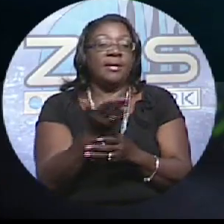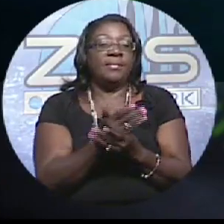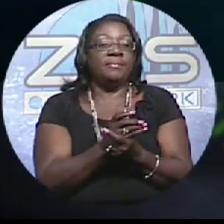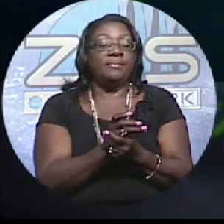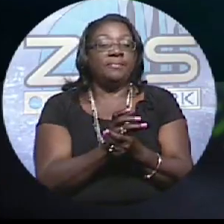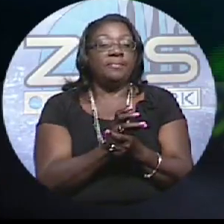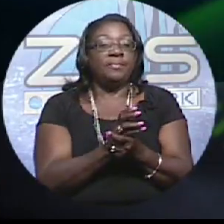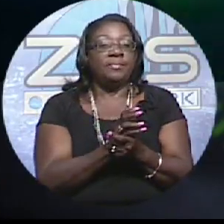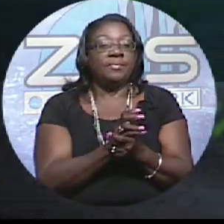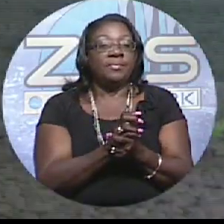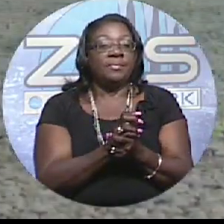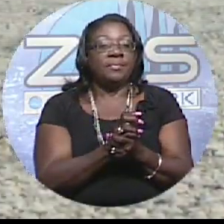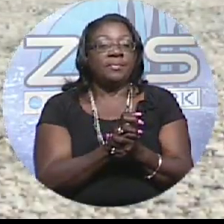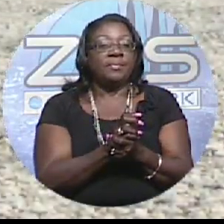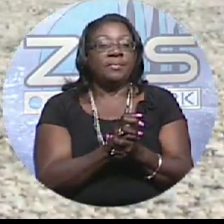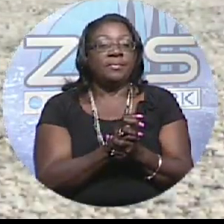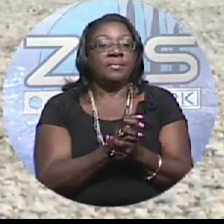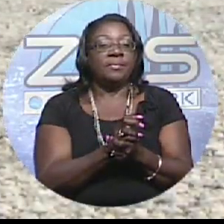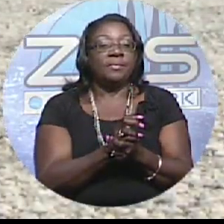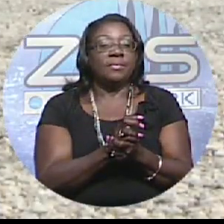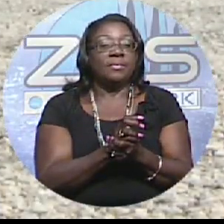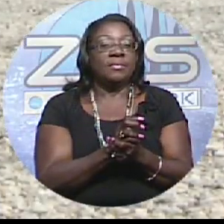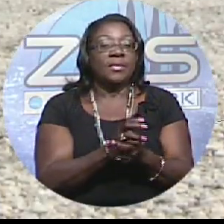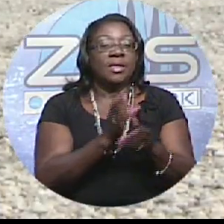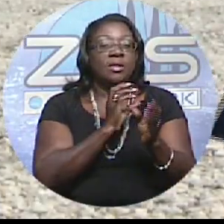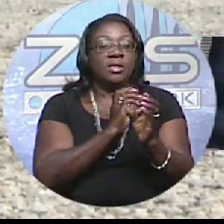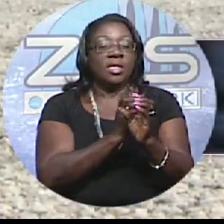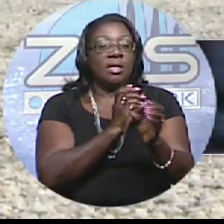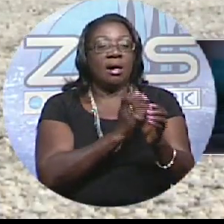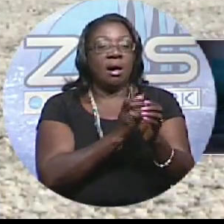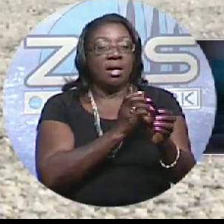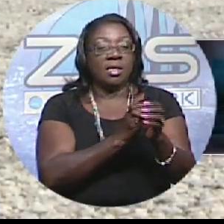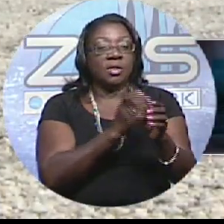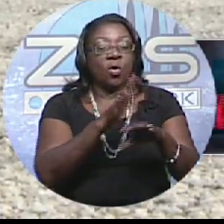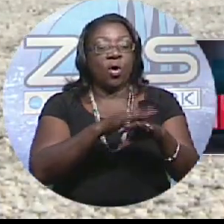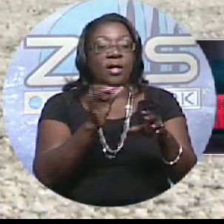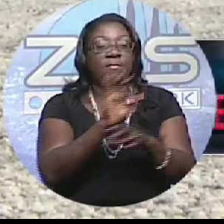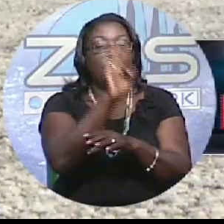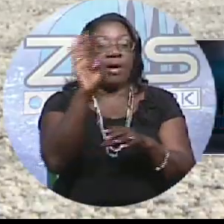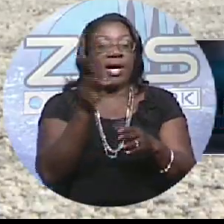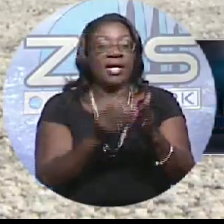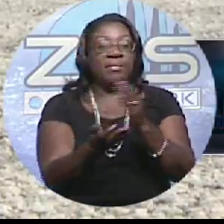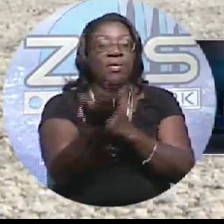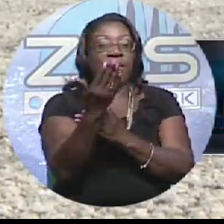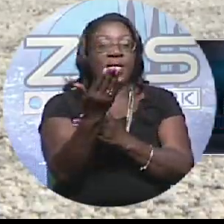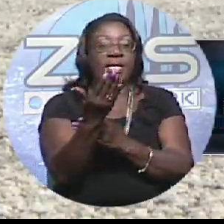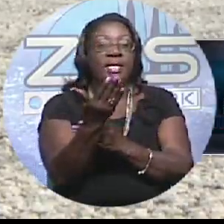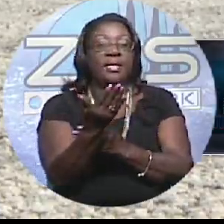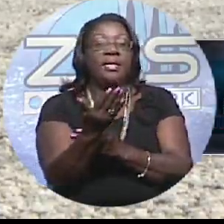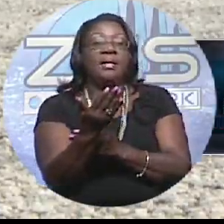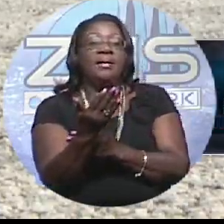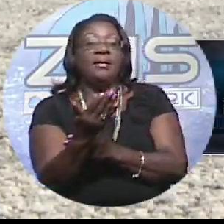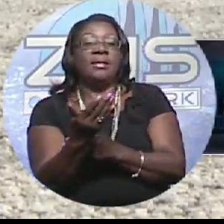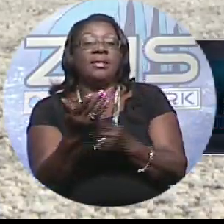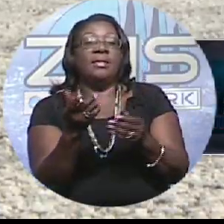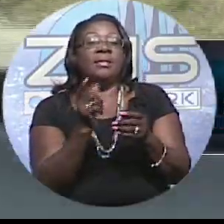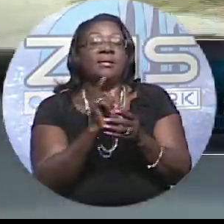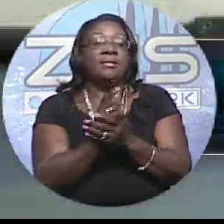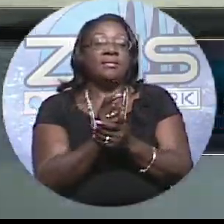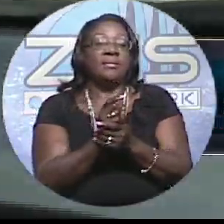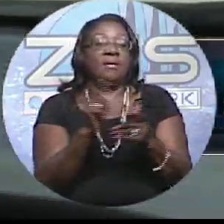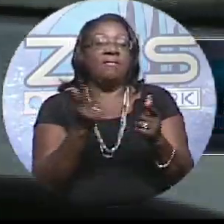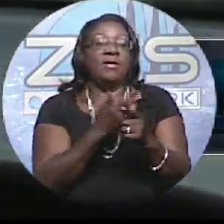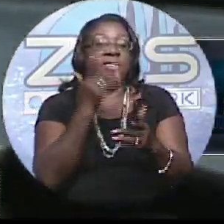Erika. The convoy of cars left early Friday morning for the first shelter inspection. Our first stop was